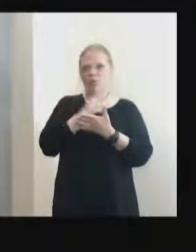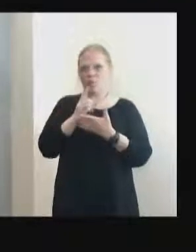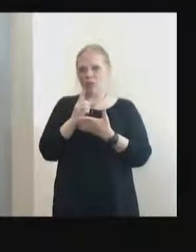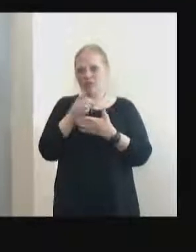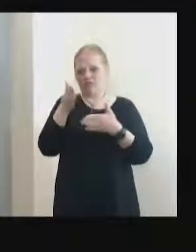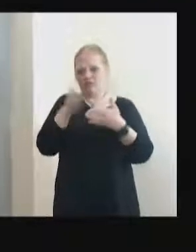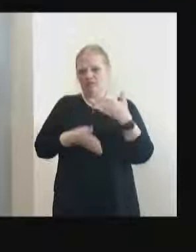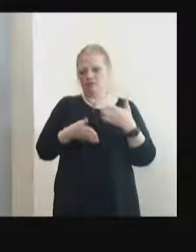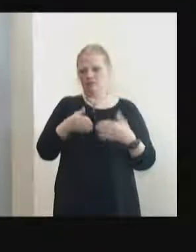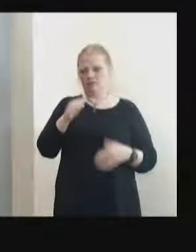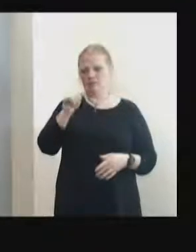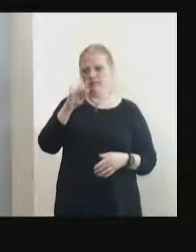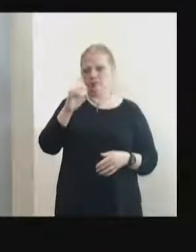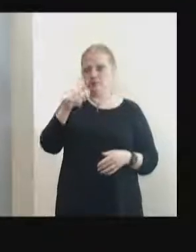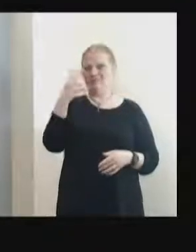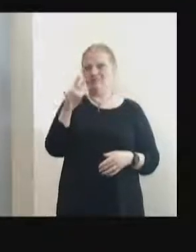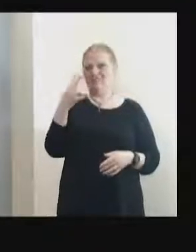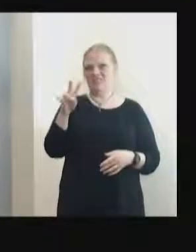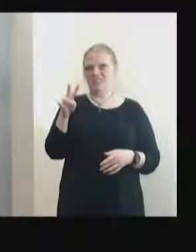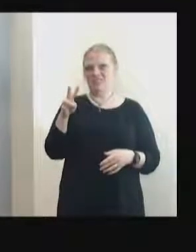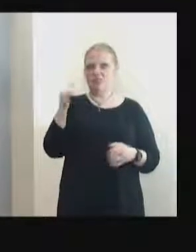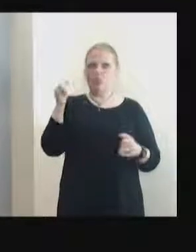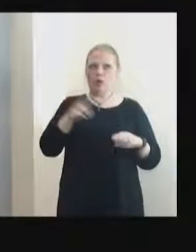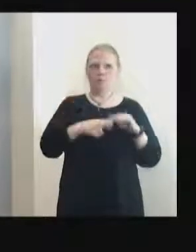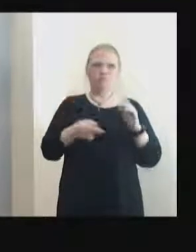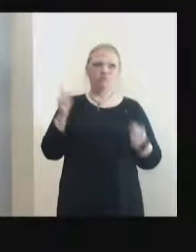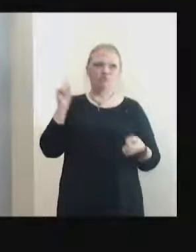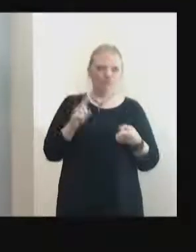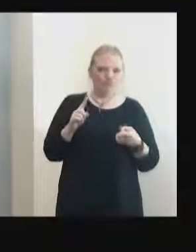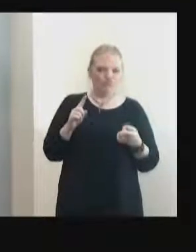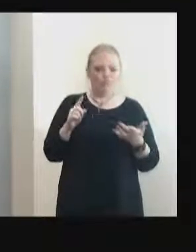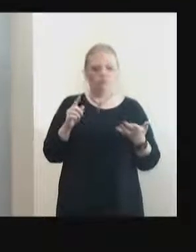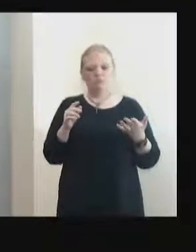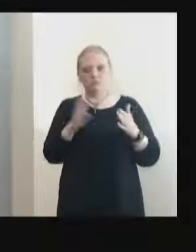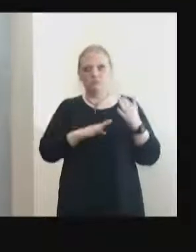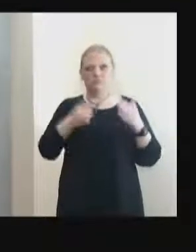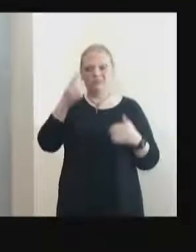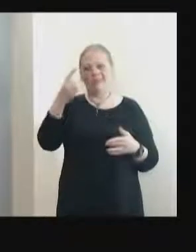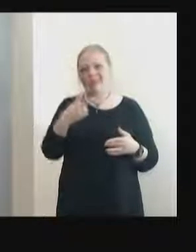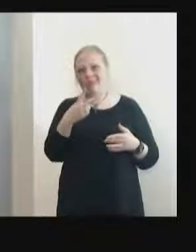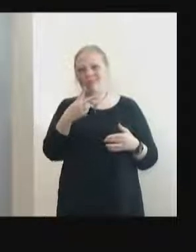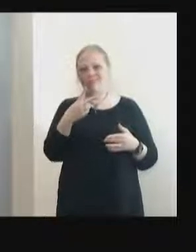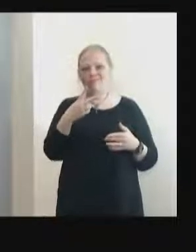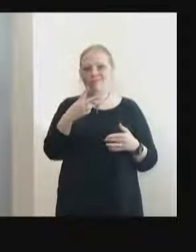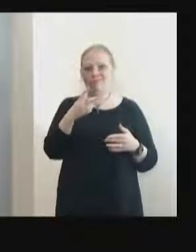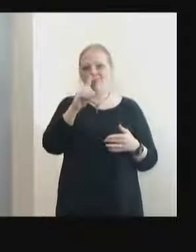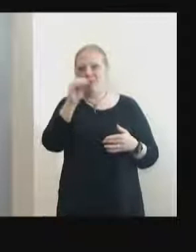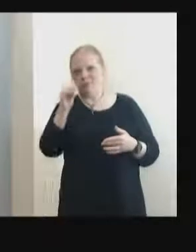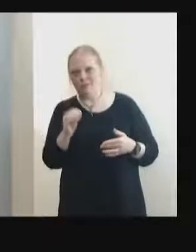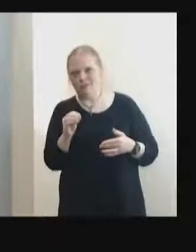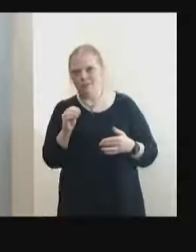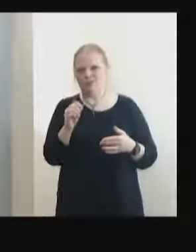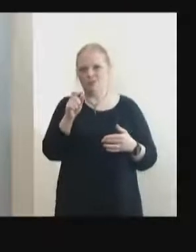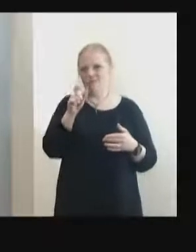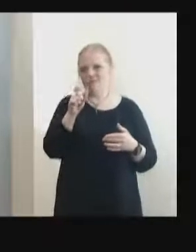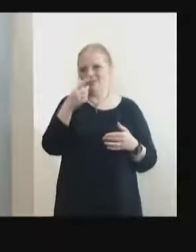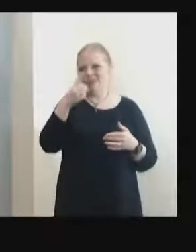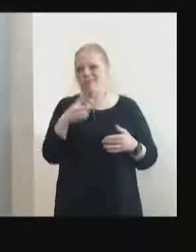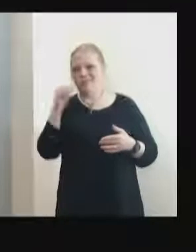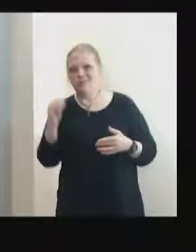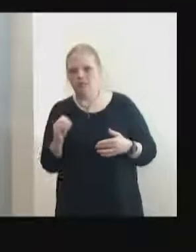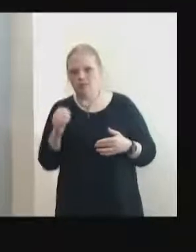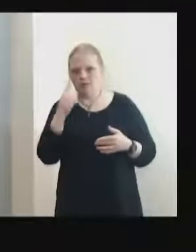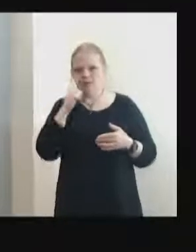ending April 17th. That has dropped down. It's basically half of 1% tested positive for the week that ended